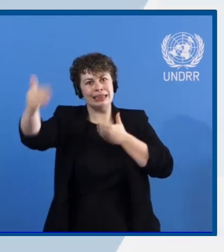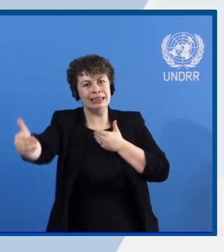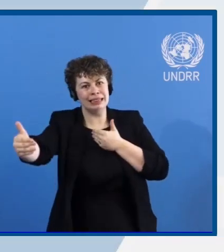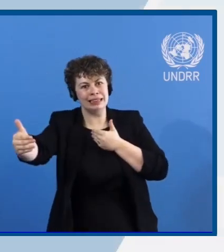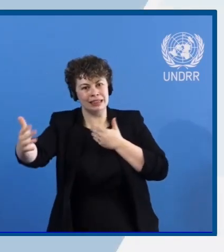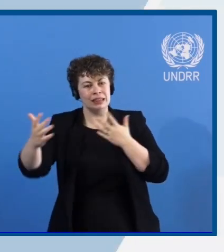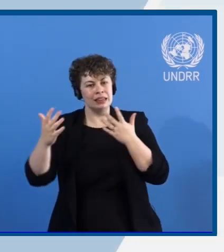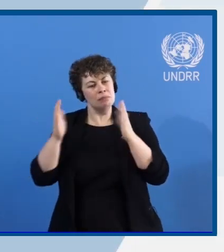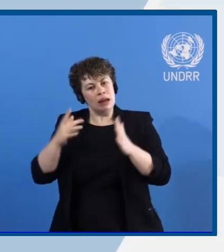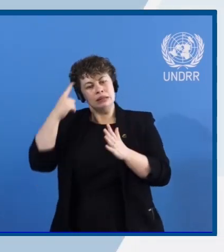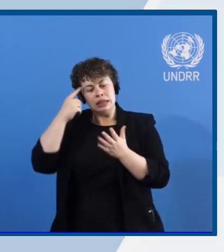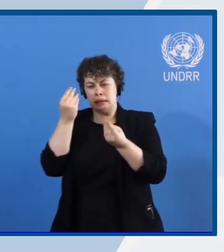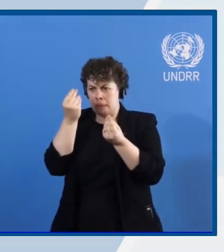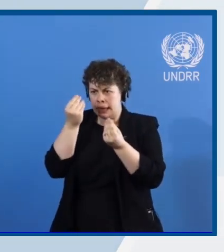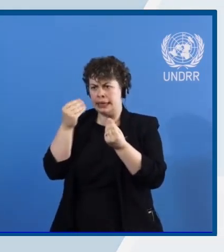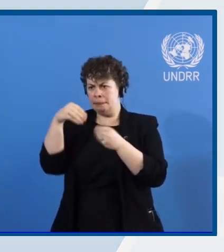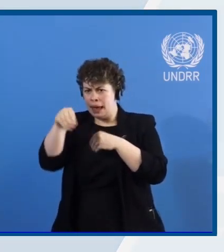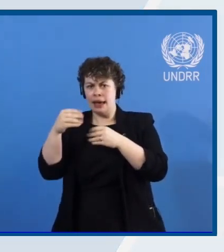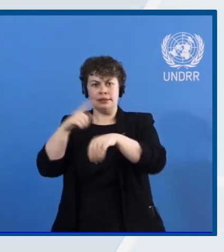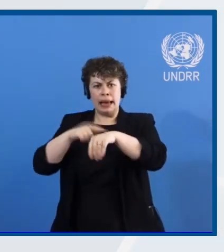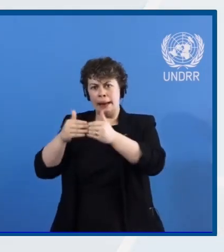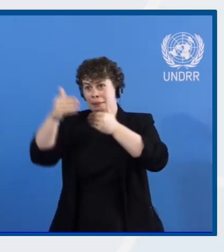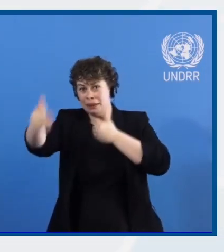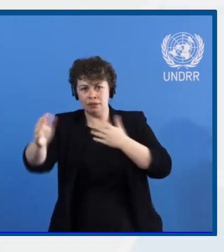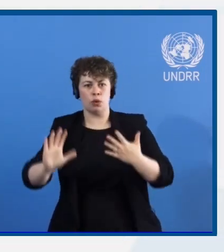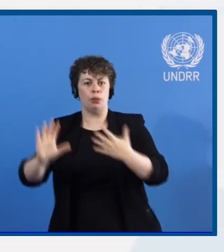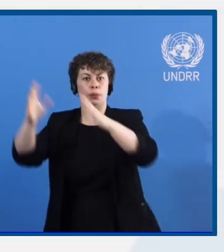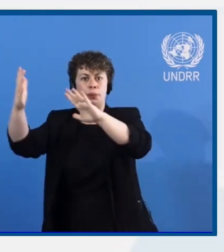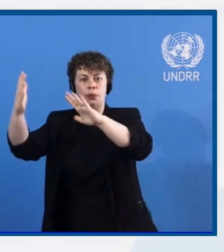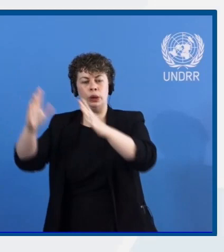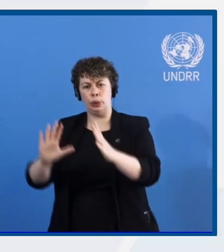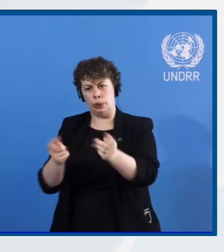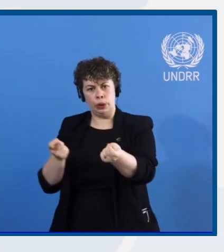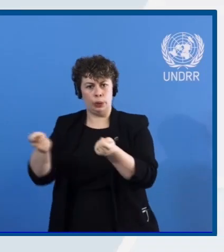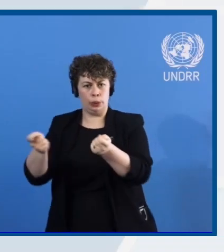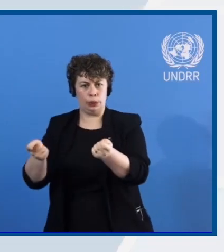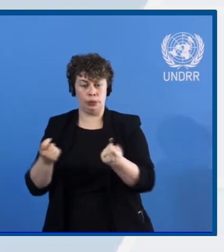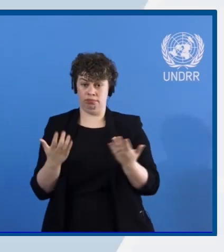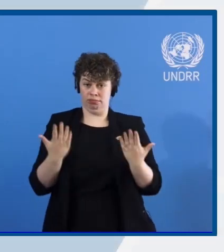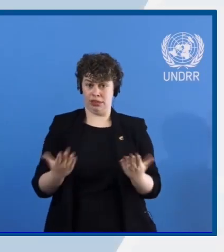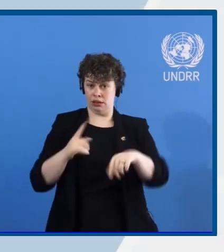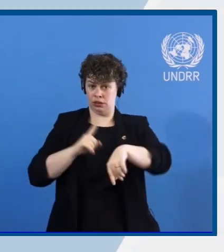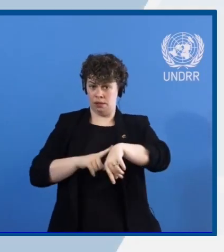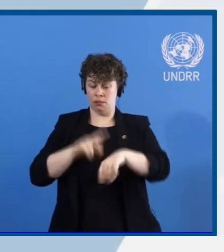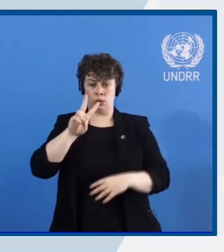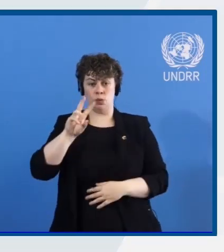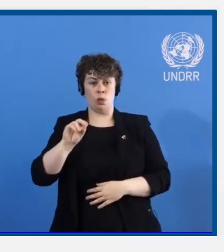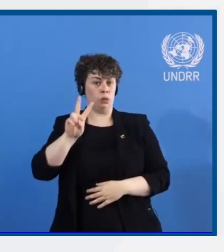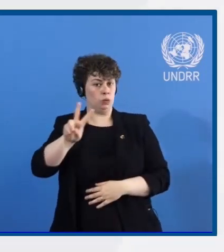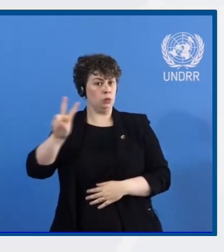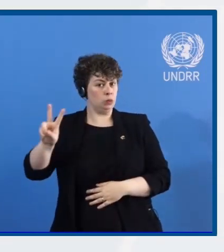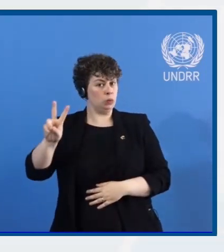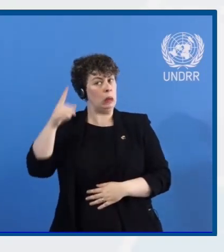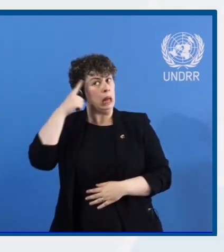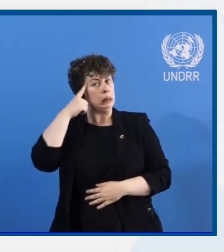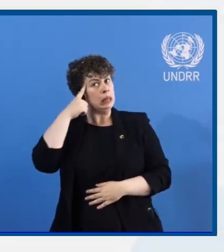disaster risk. At present, I think it's reasonable to say that most or much